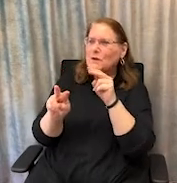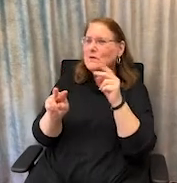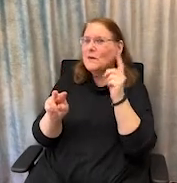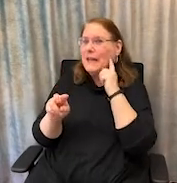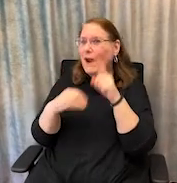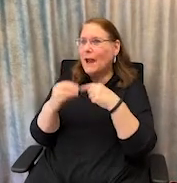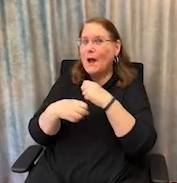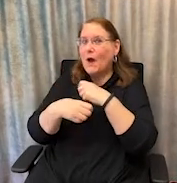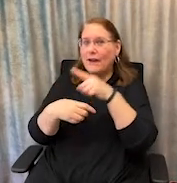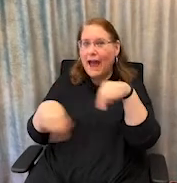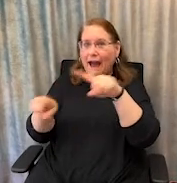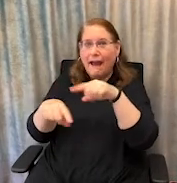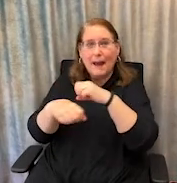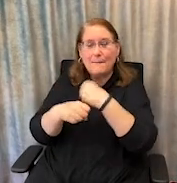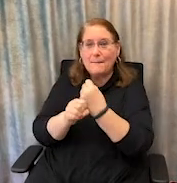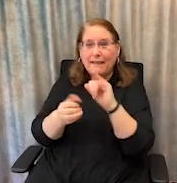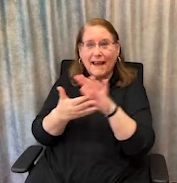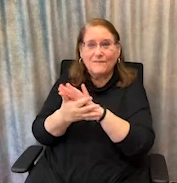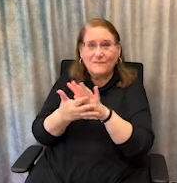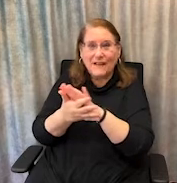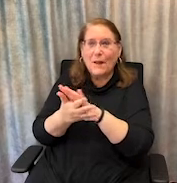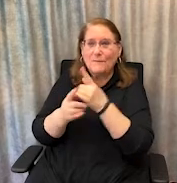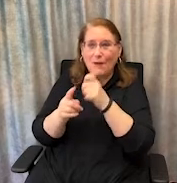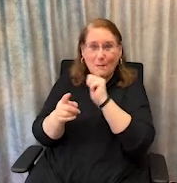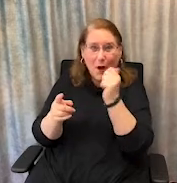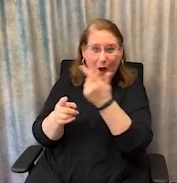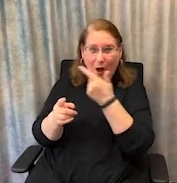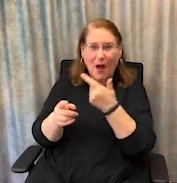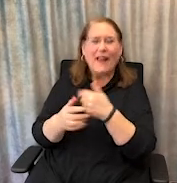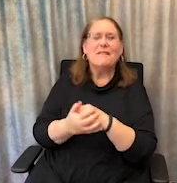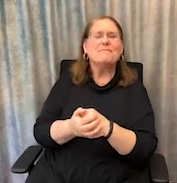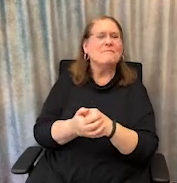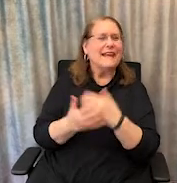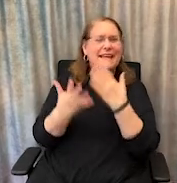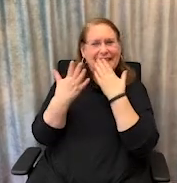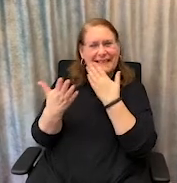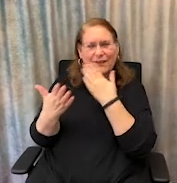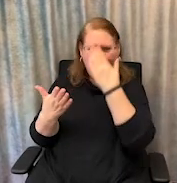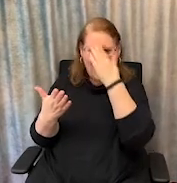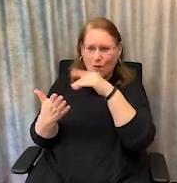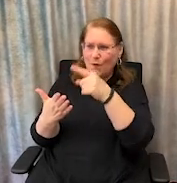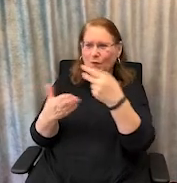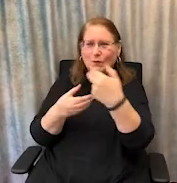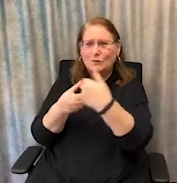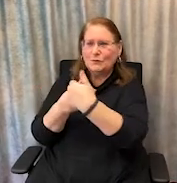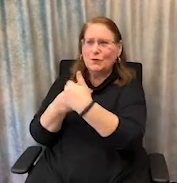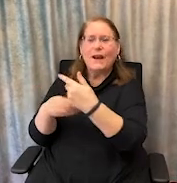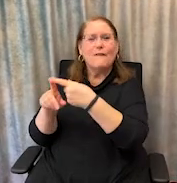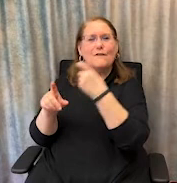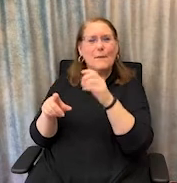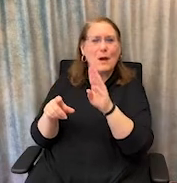to hearing about the making of the film, Duhan and everyone else. So thank you guys. I know you're tuning in